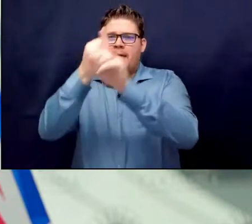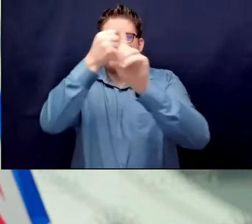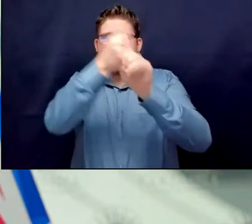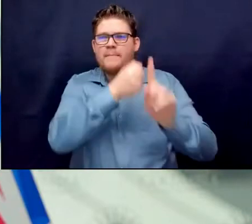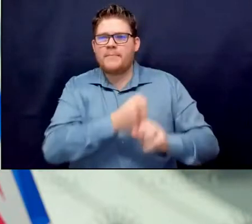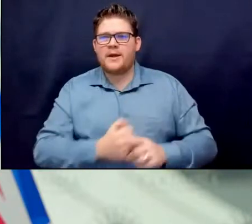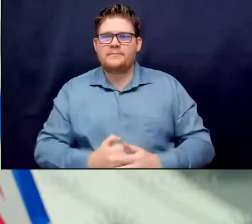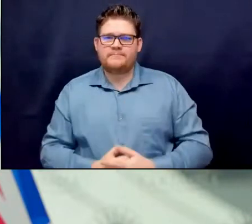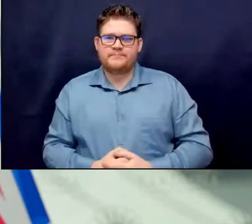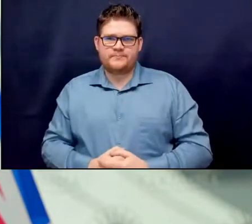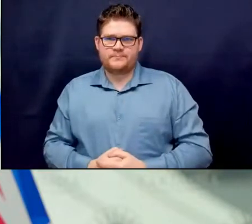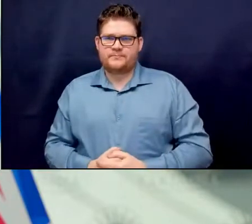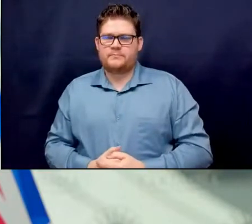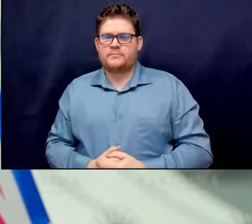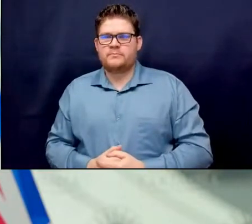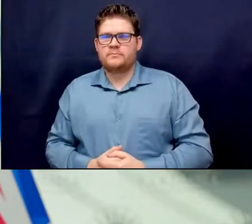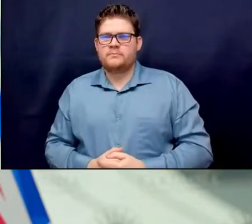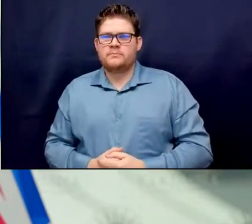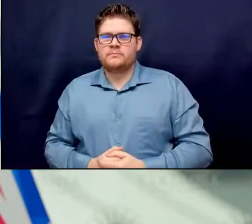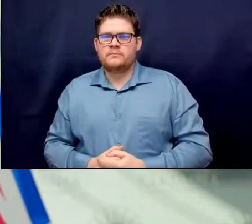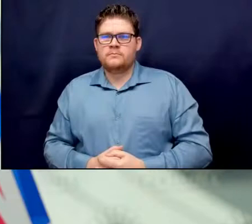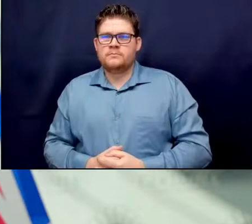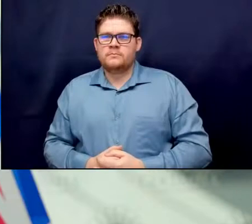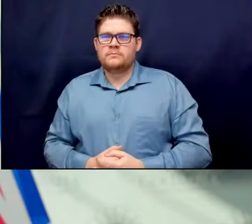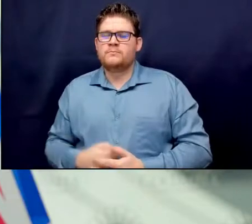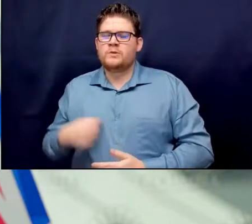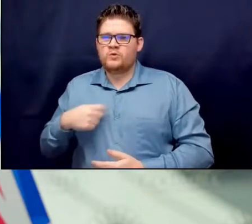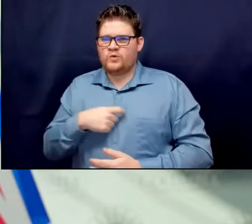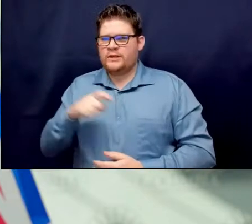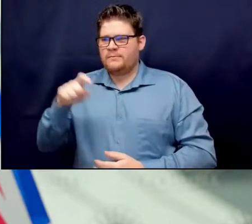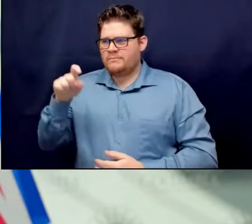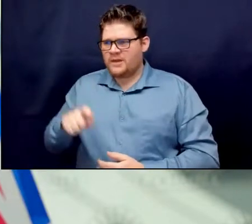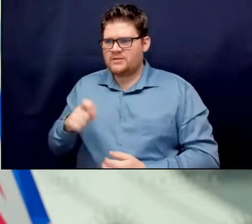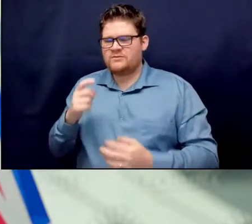we need to be patient because these circumstances are affecting the system.